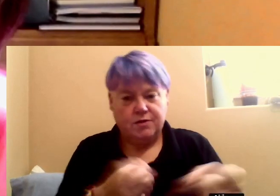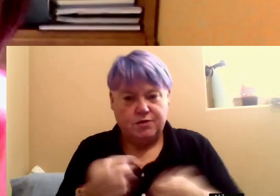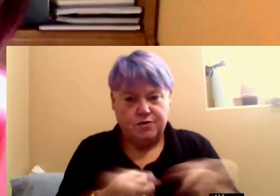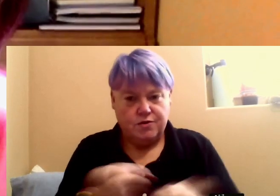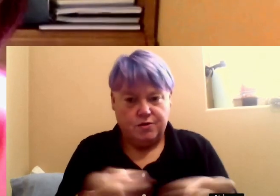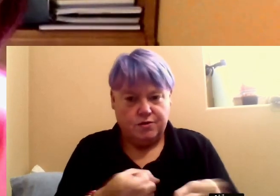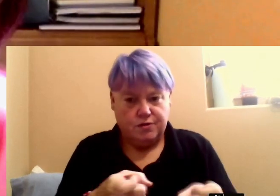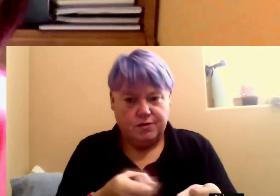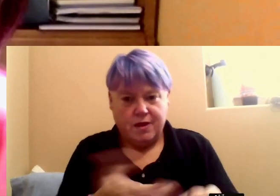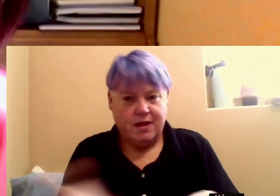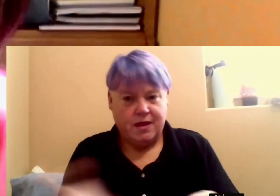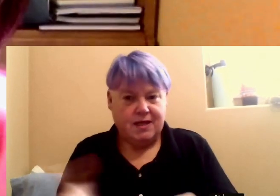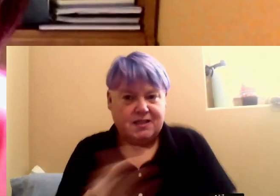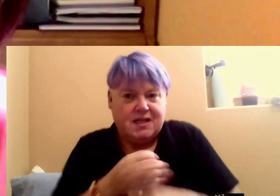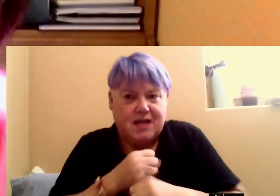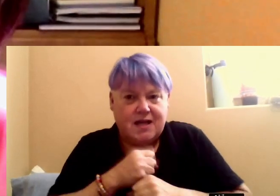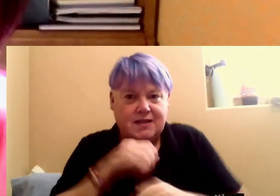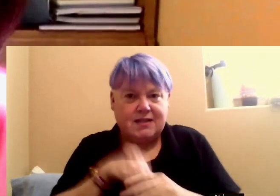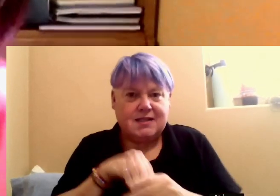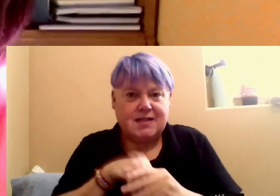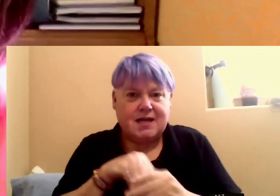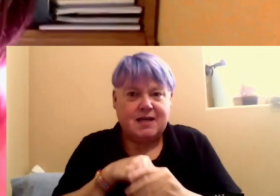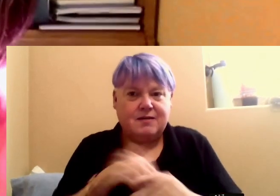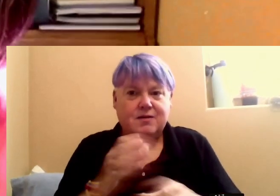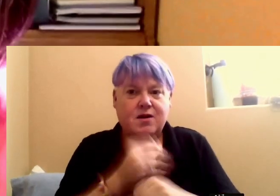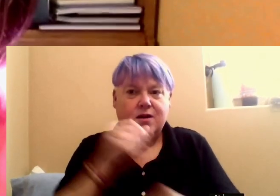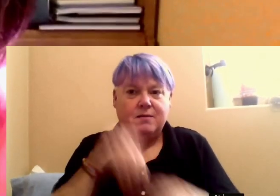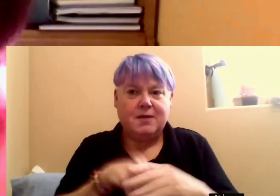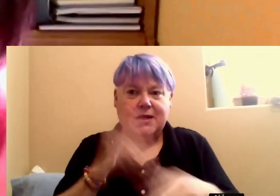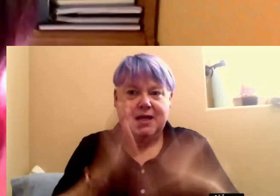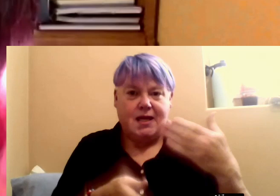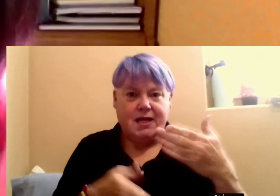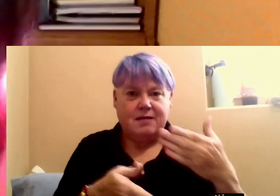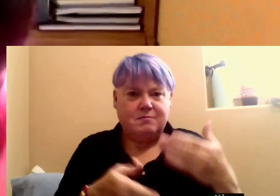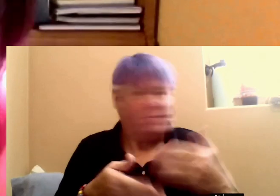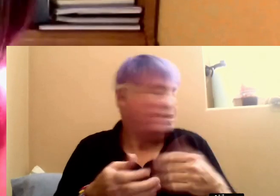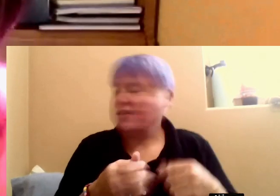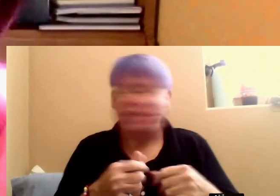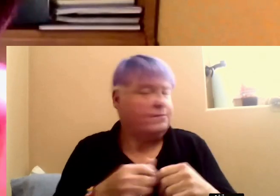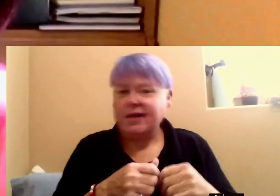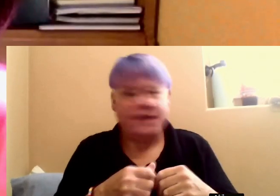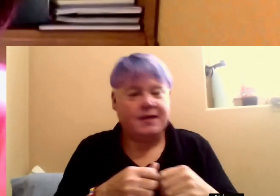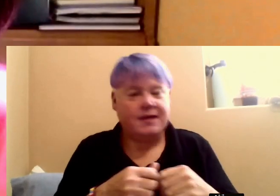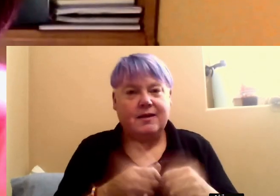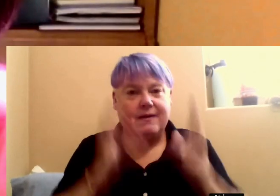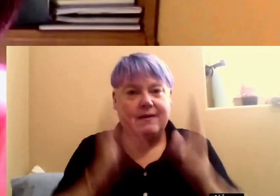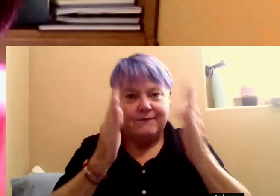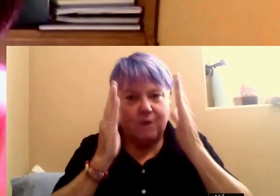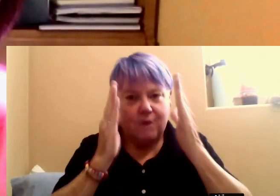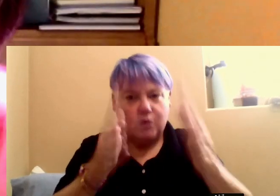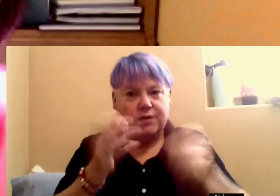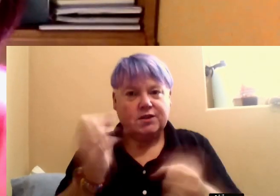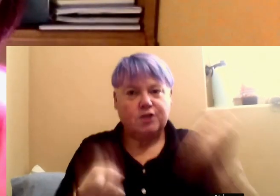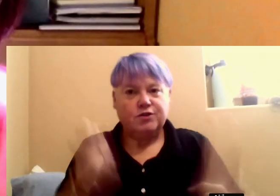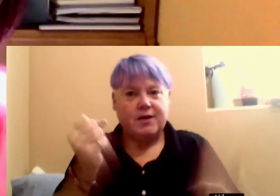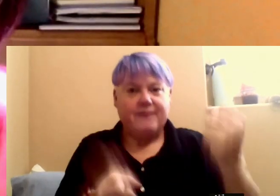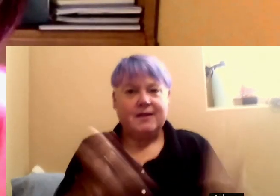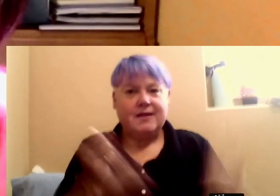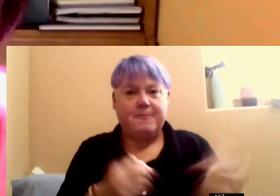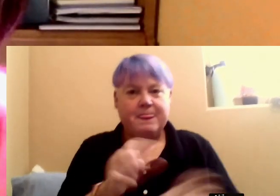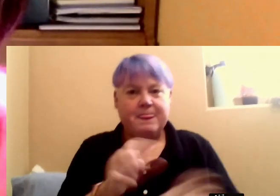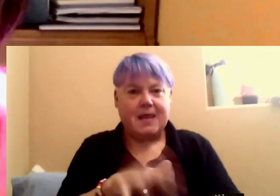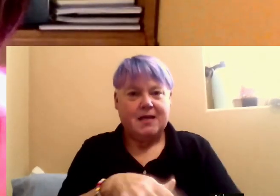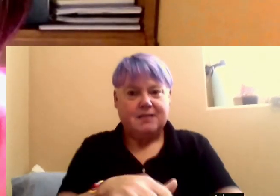stuff he held in was too much and it got him in the end. But I shake my head. Focus on driving. Spider has had